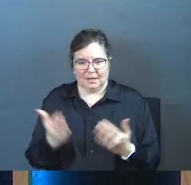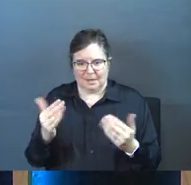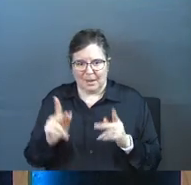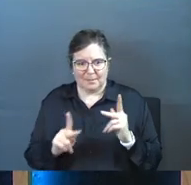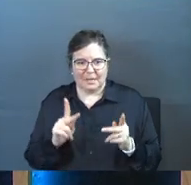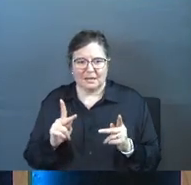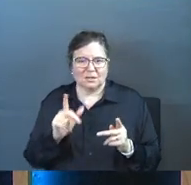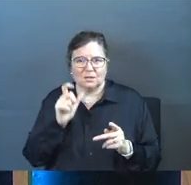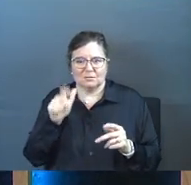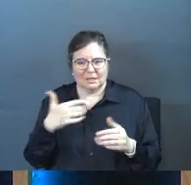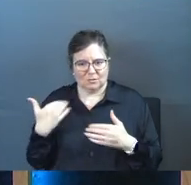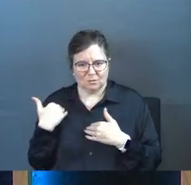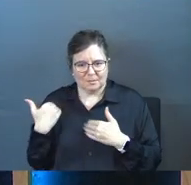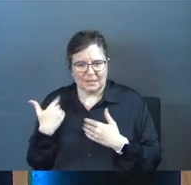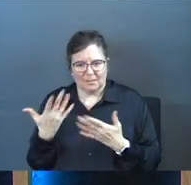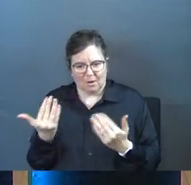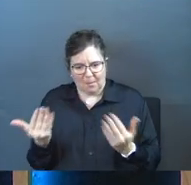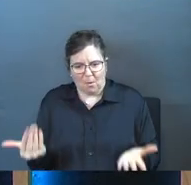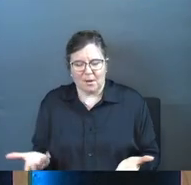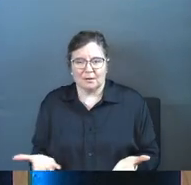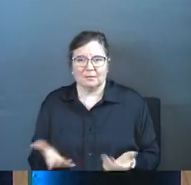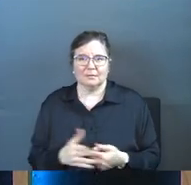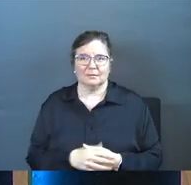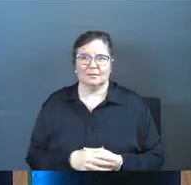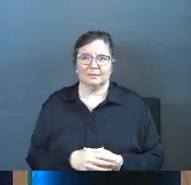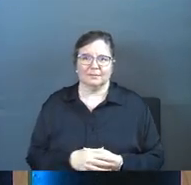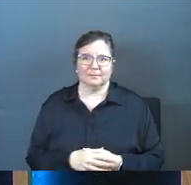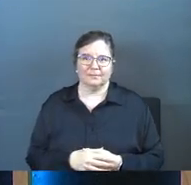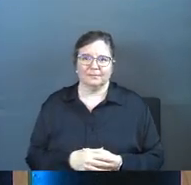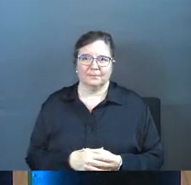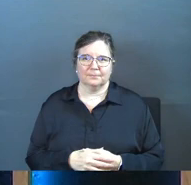on, people need to take responsibility. Come on.